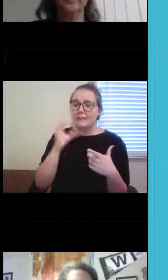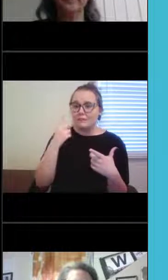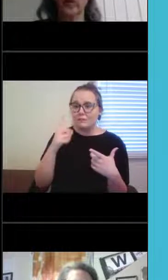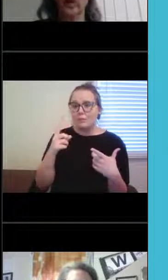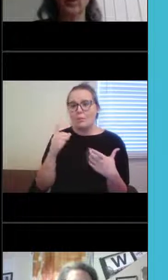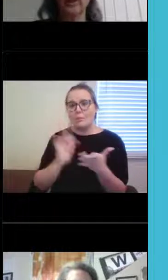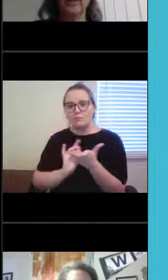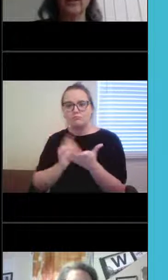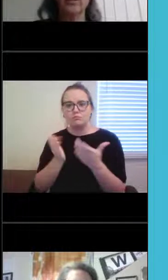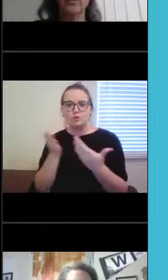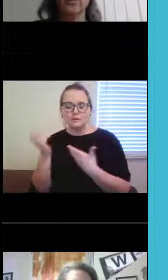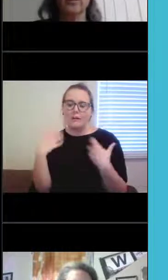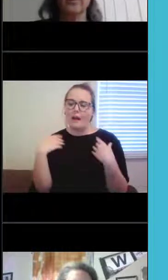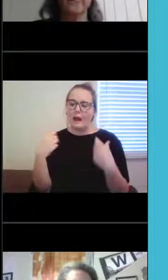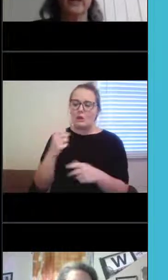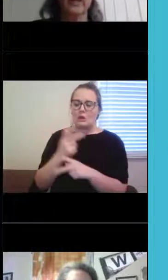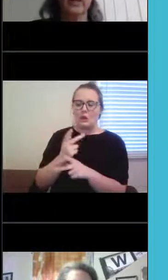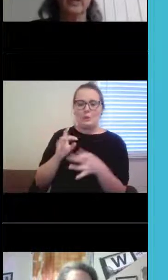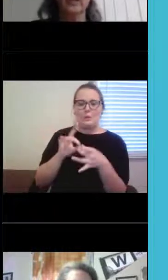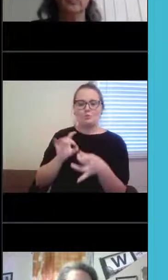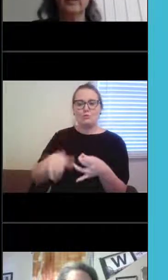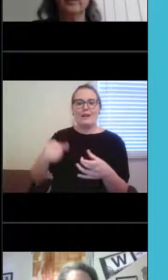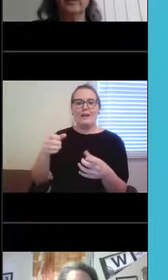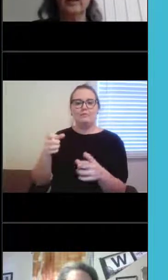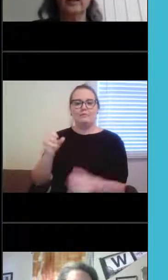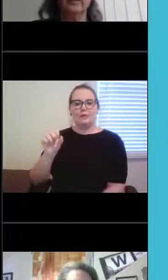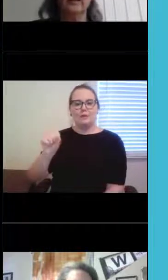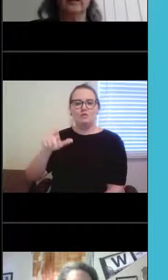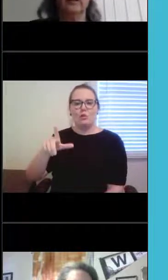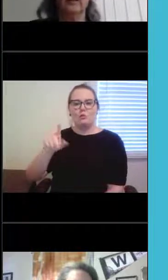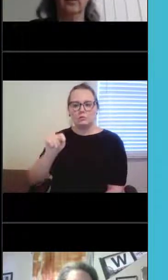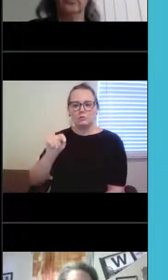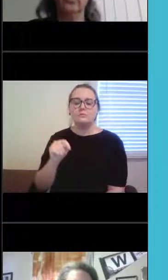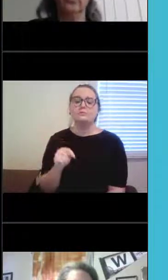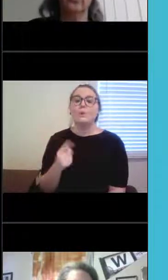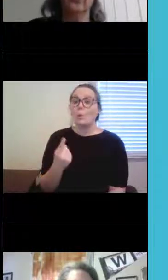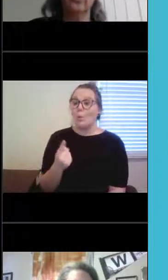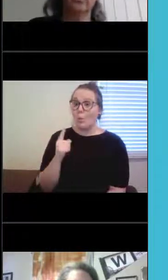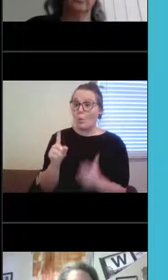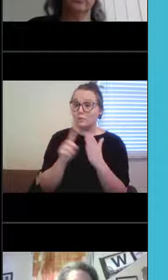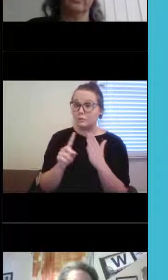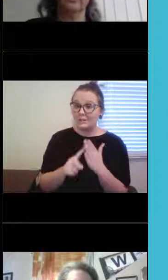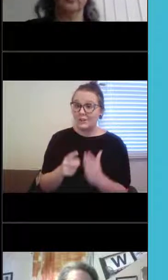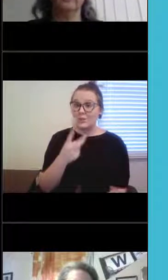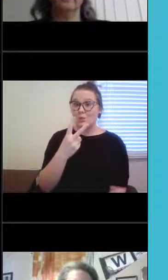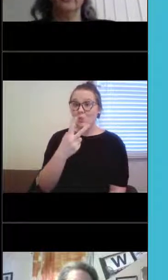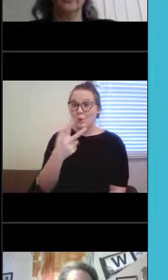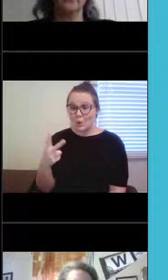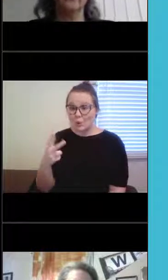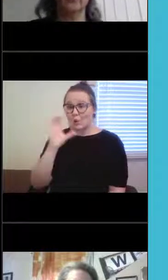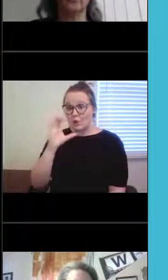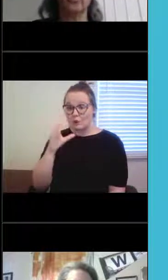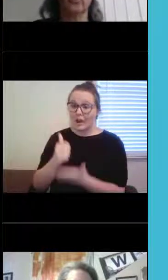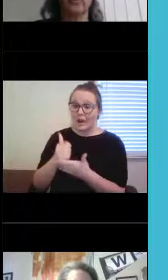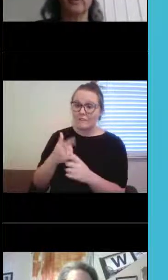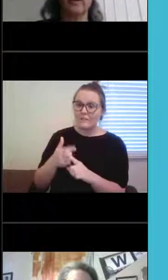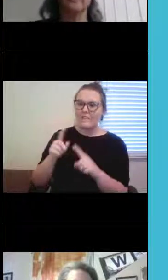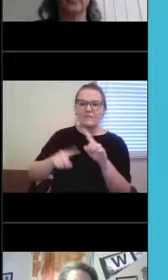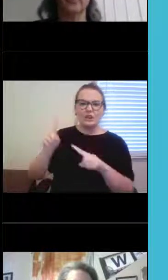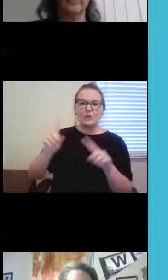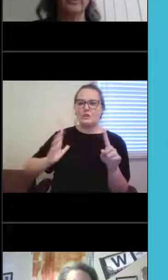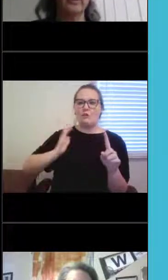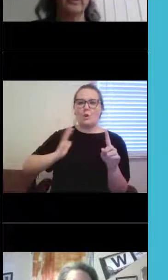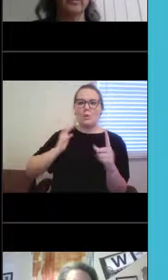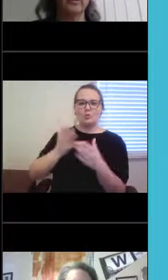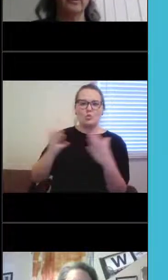care related to the assault. In one study, almost 2/3 sought help from various formal sources